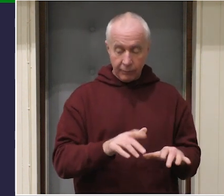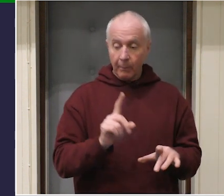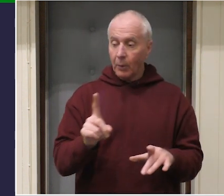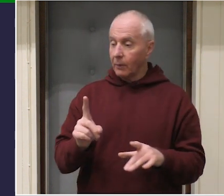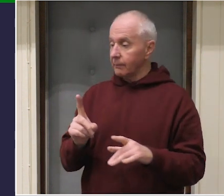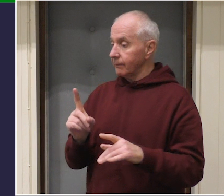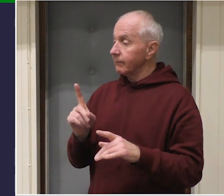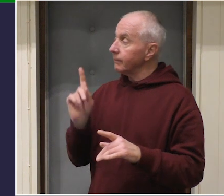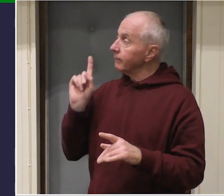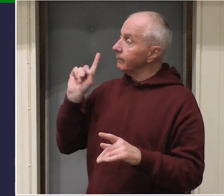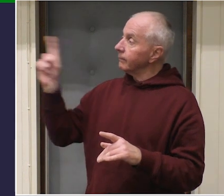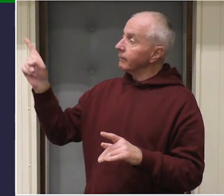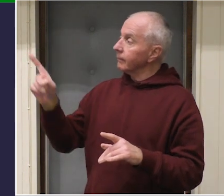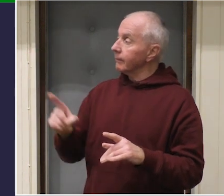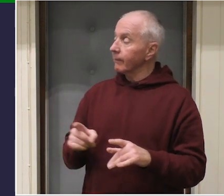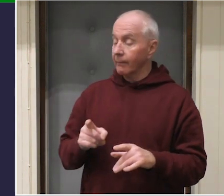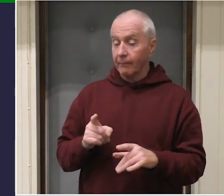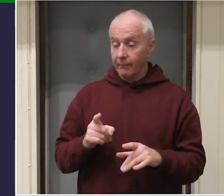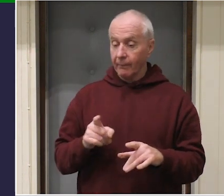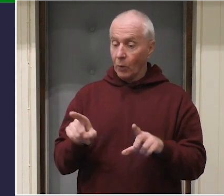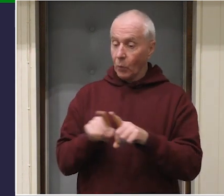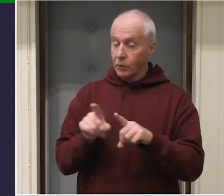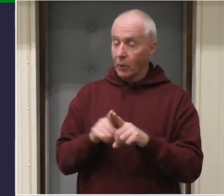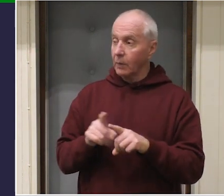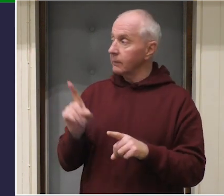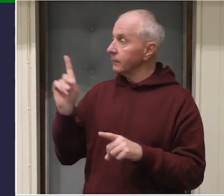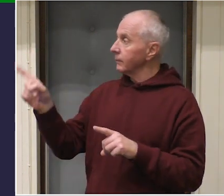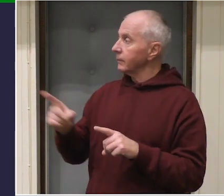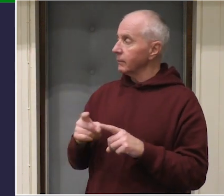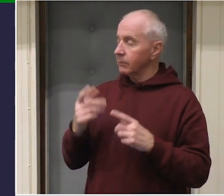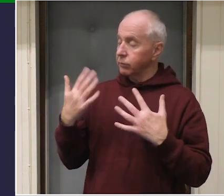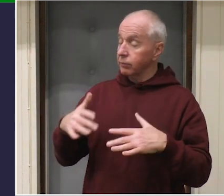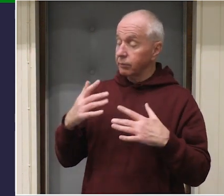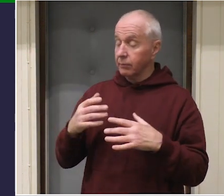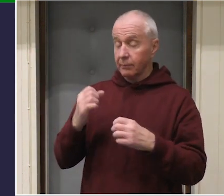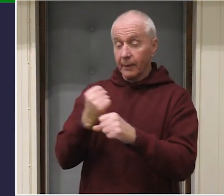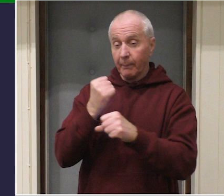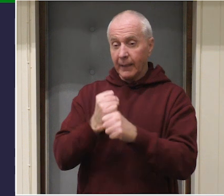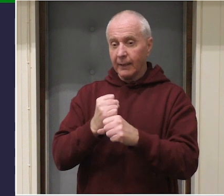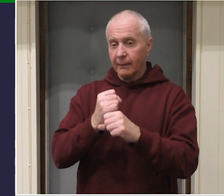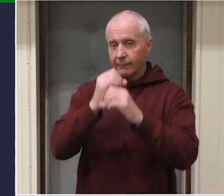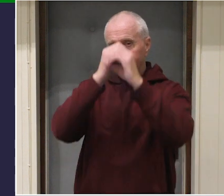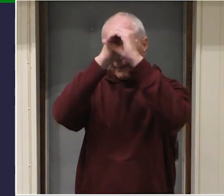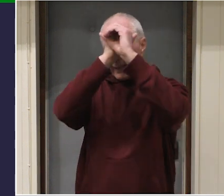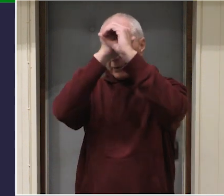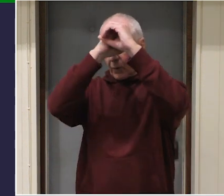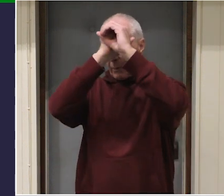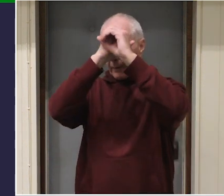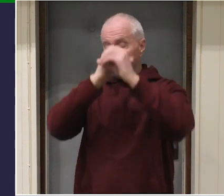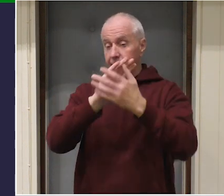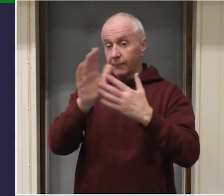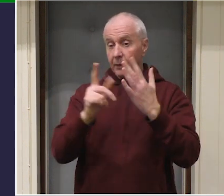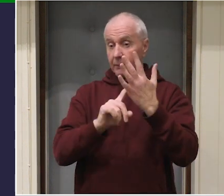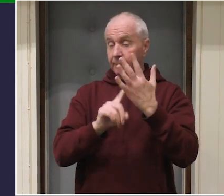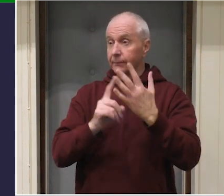of view, he's interesting because A, he was a brilliant telescope maker, by far the best there's ever been.